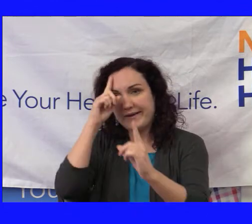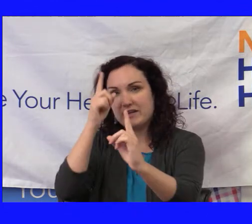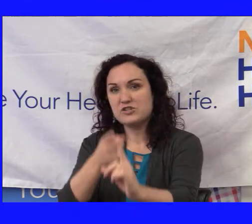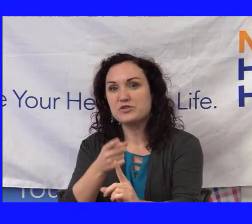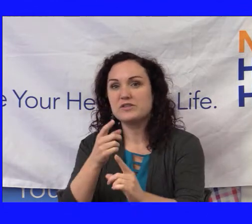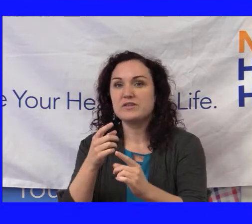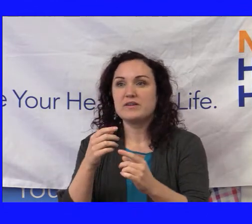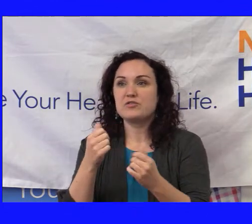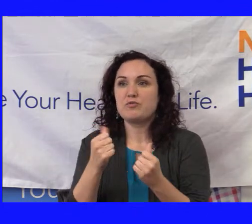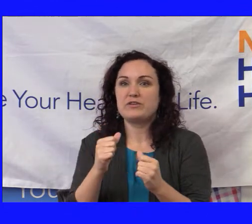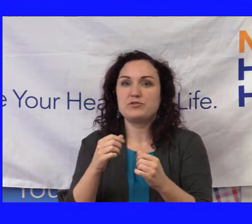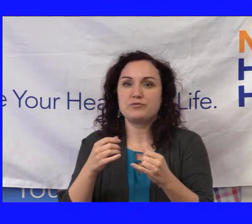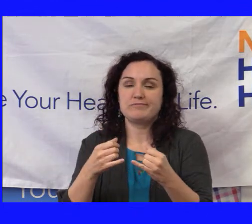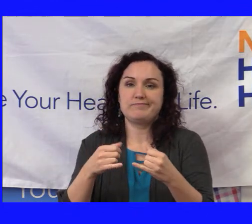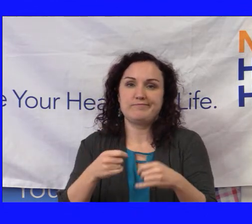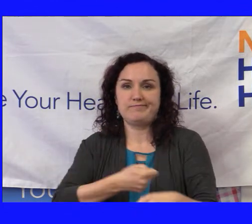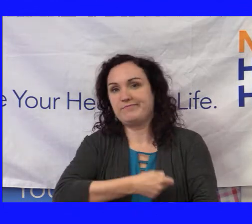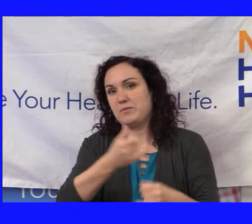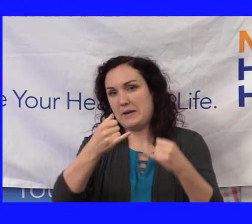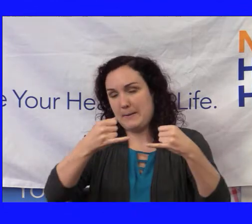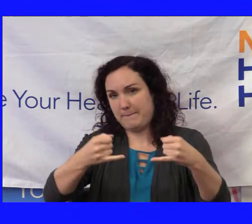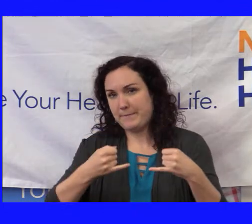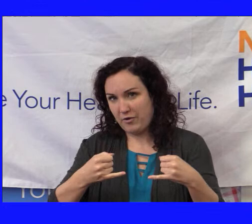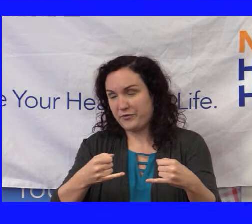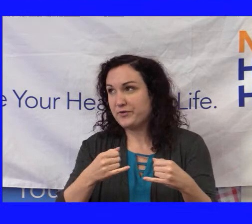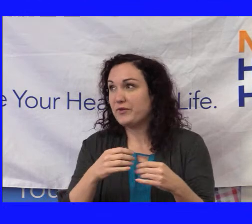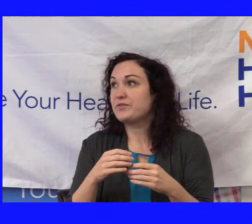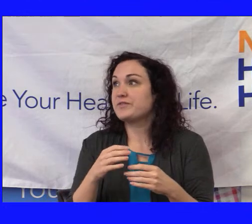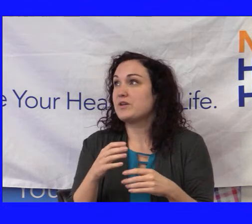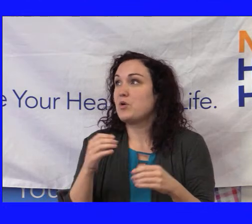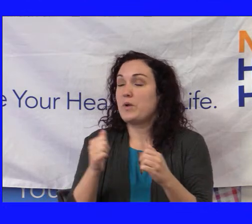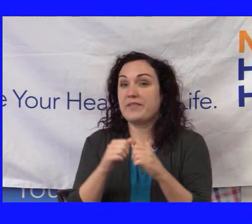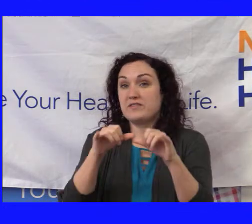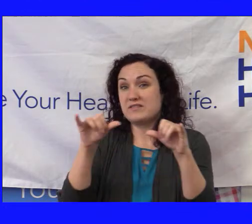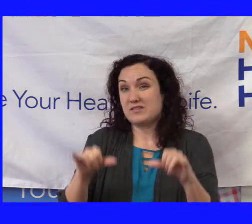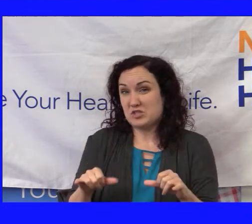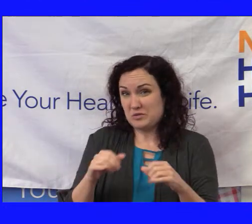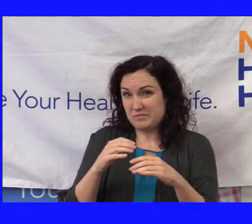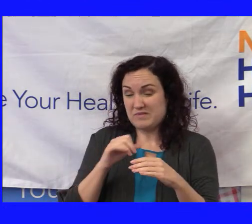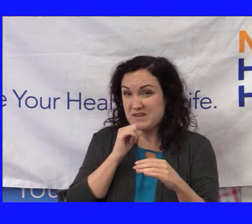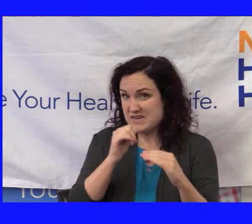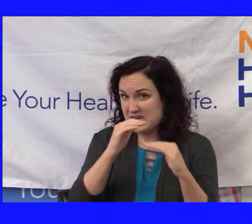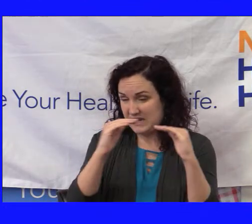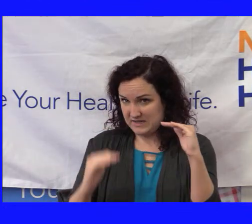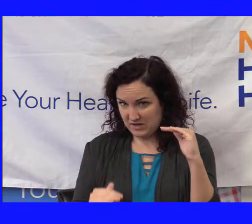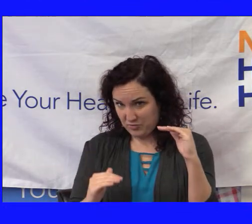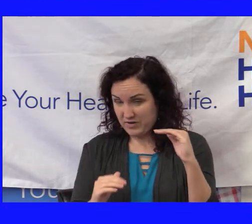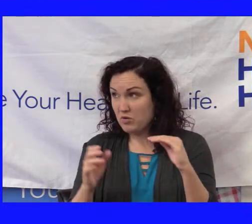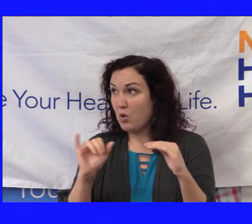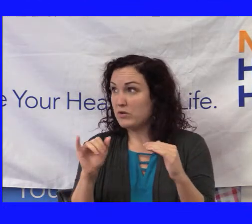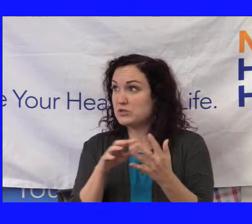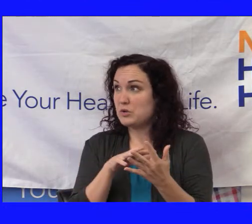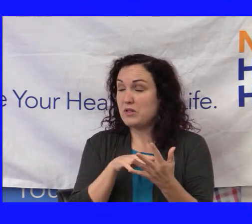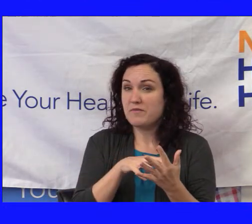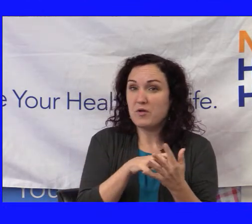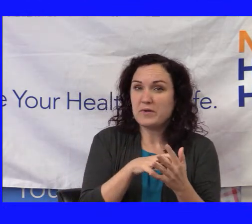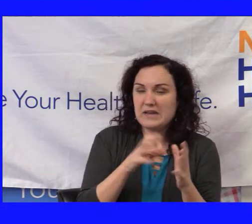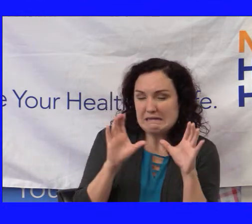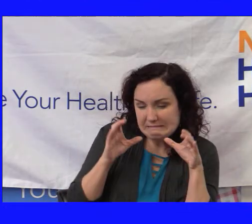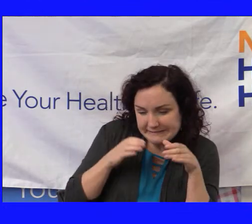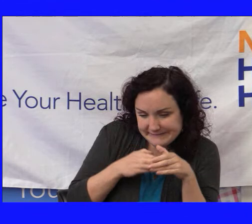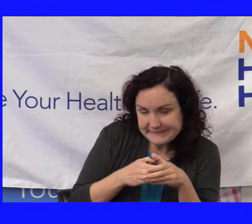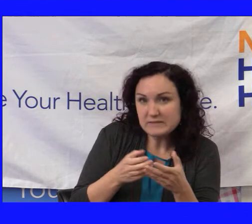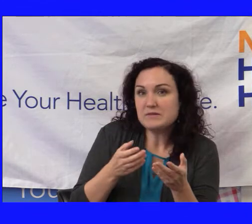eliminating barriers, institutional and structural inequities, and to improve the health and well-being of our vulnerable and marginalized